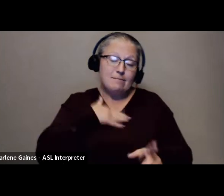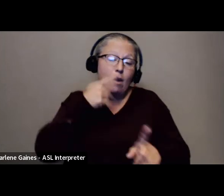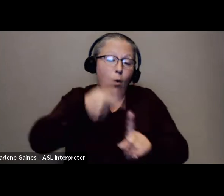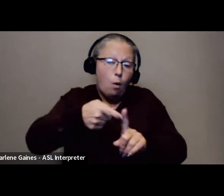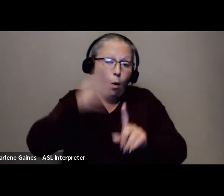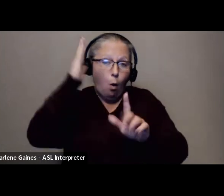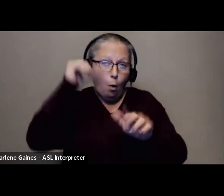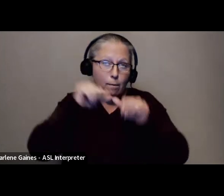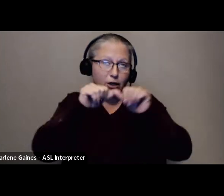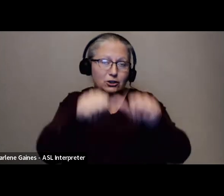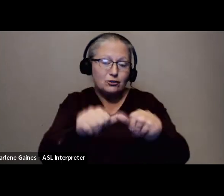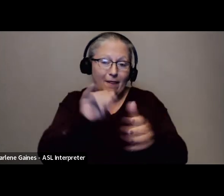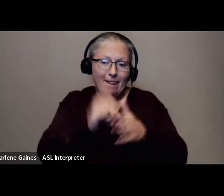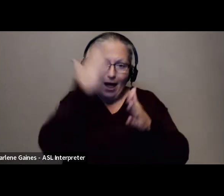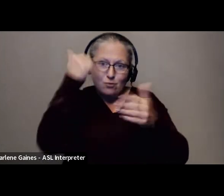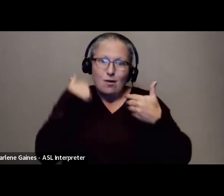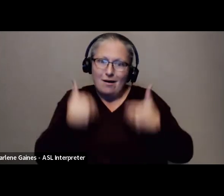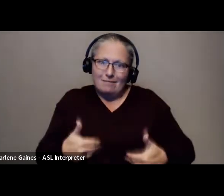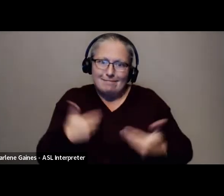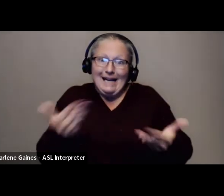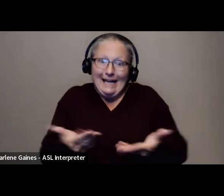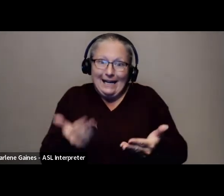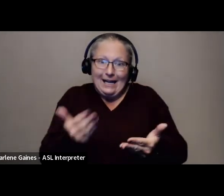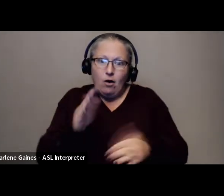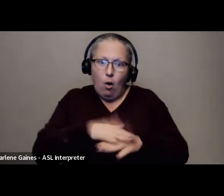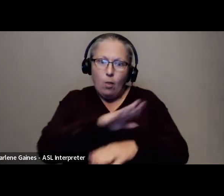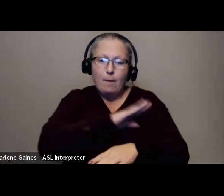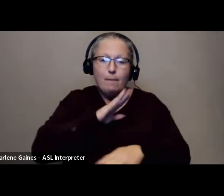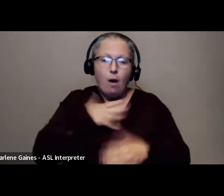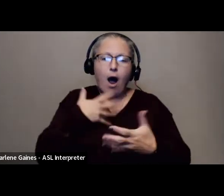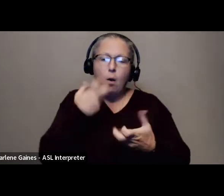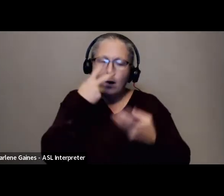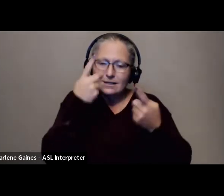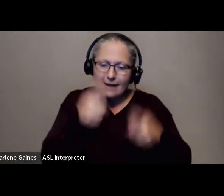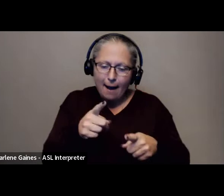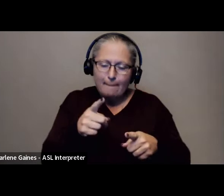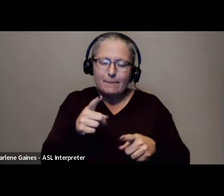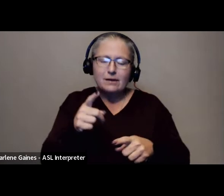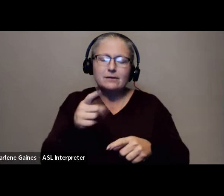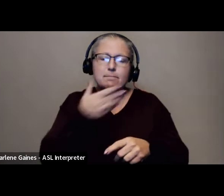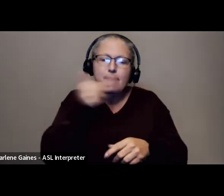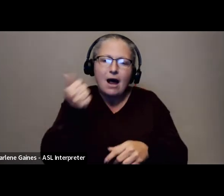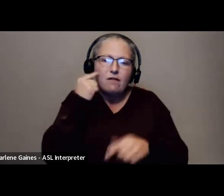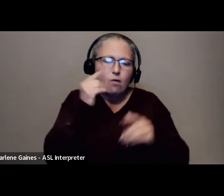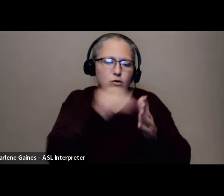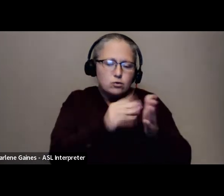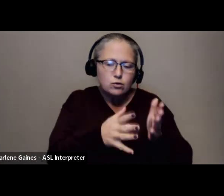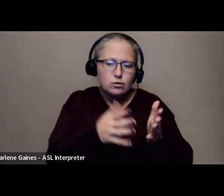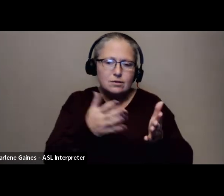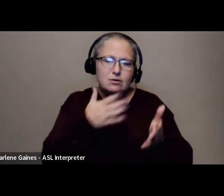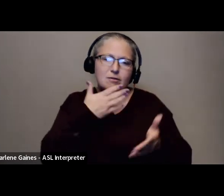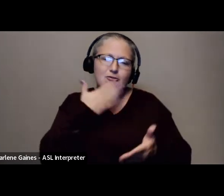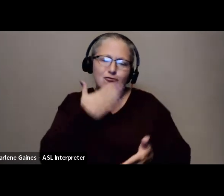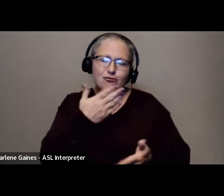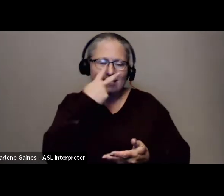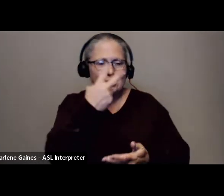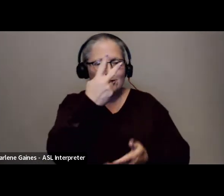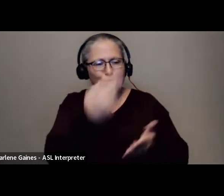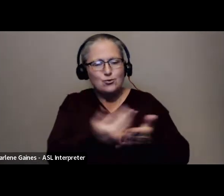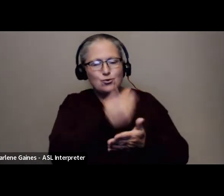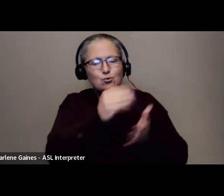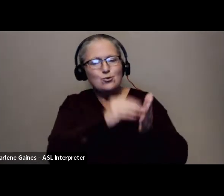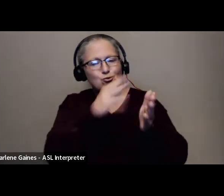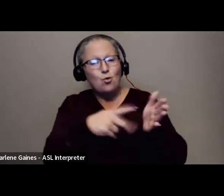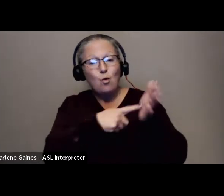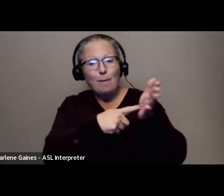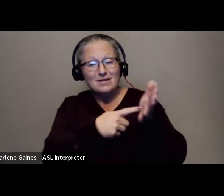and that's why I'm here on this board, because I want to see that happen. And it's good to see that we have two new student representatives tonight as well. So